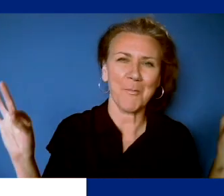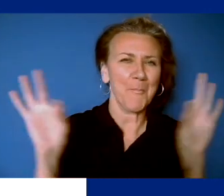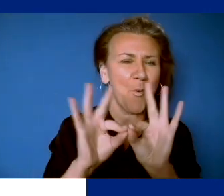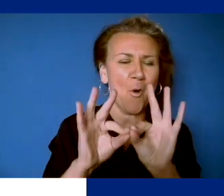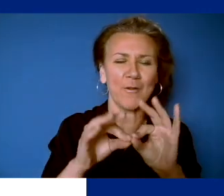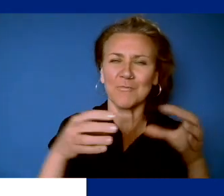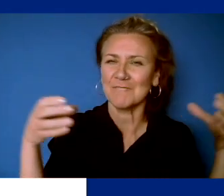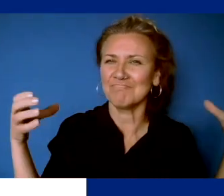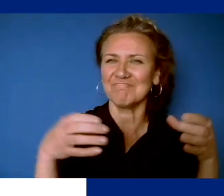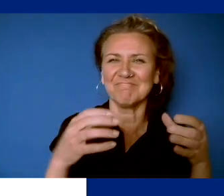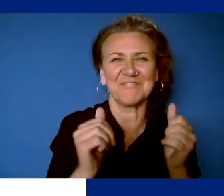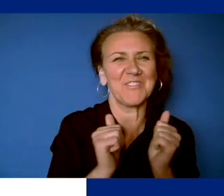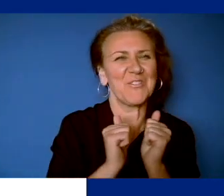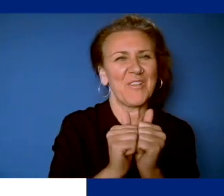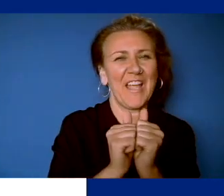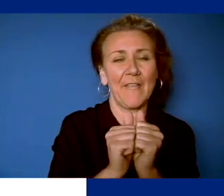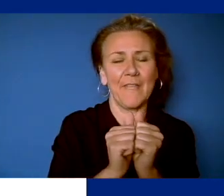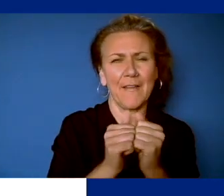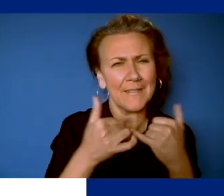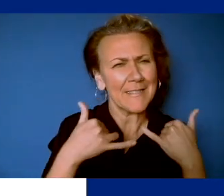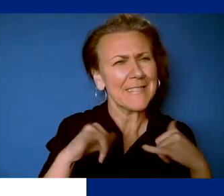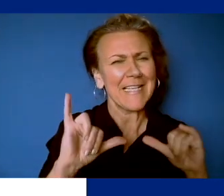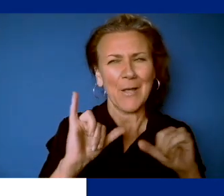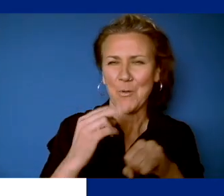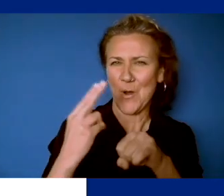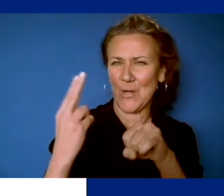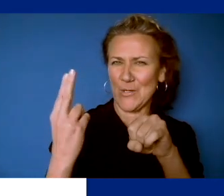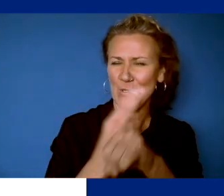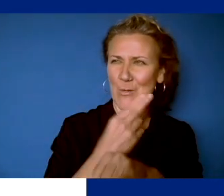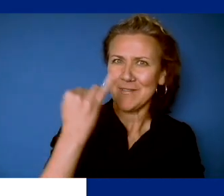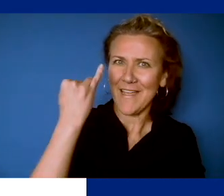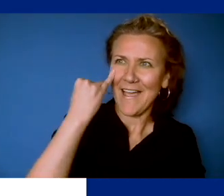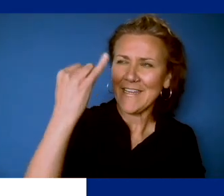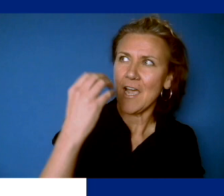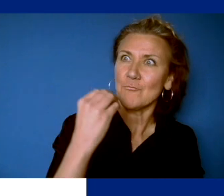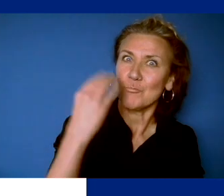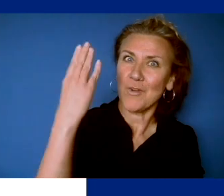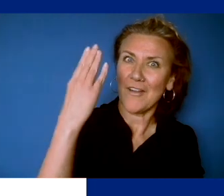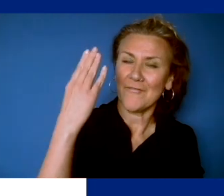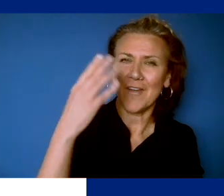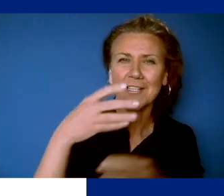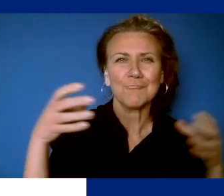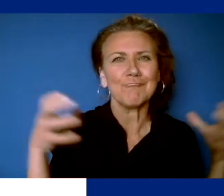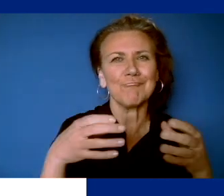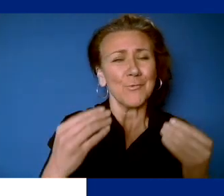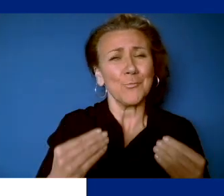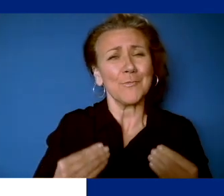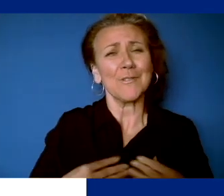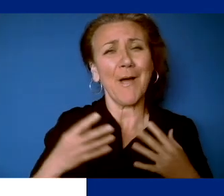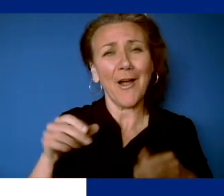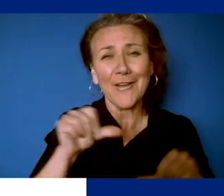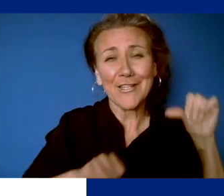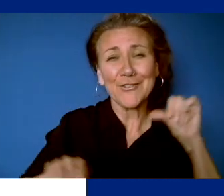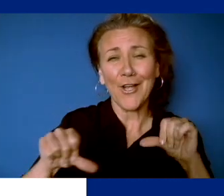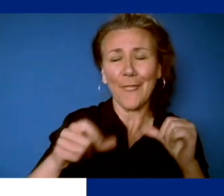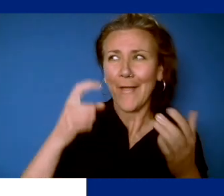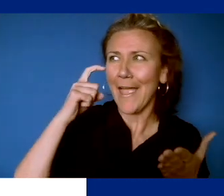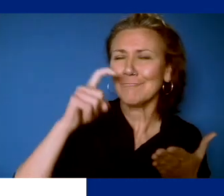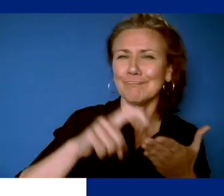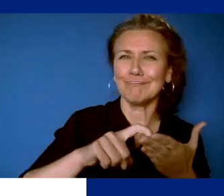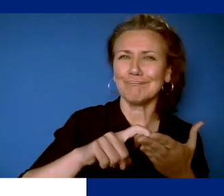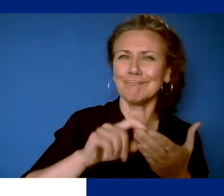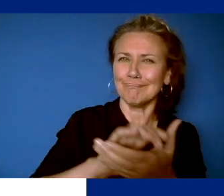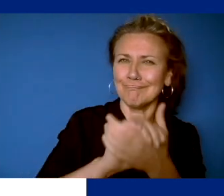in times like this. We still want to use the breakfast to inspire us, to witness each other, to honor those that